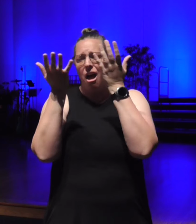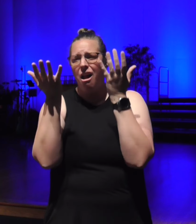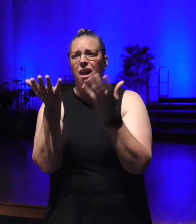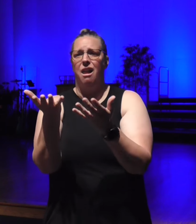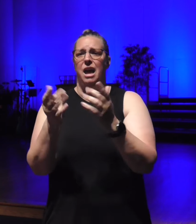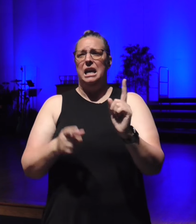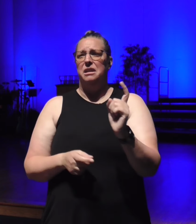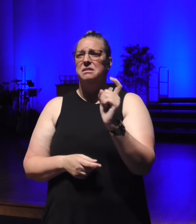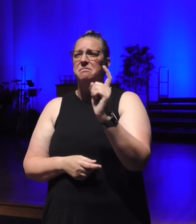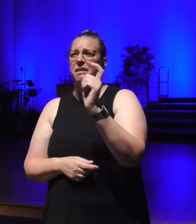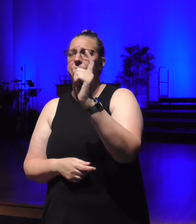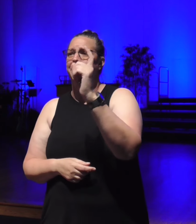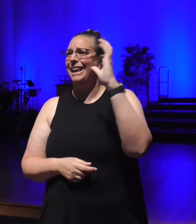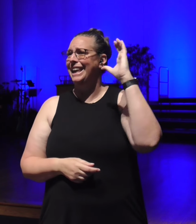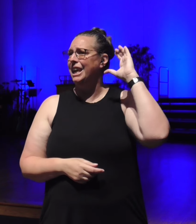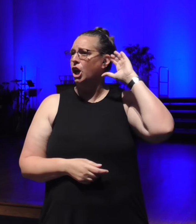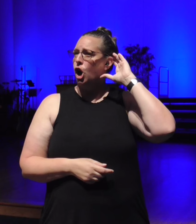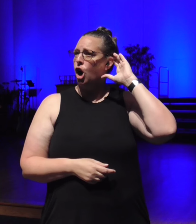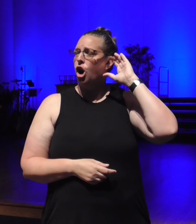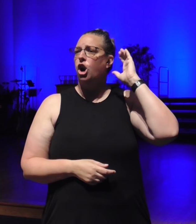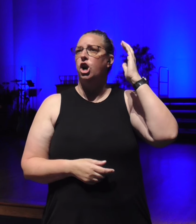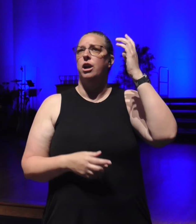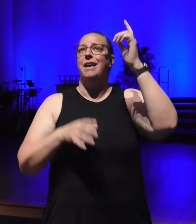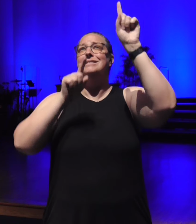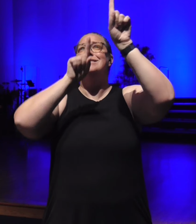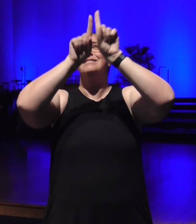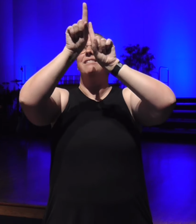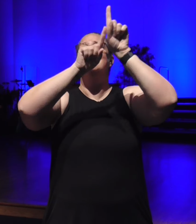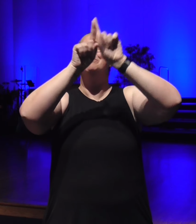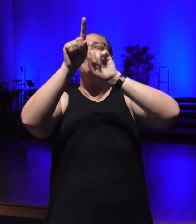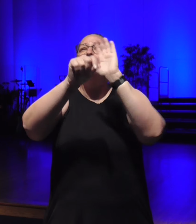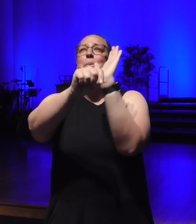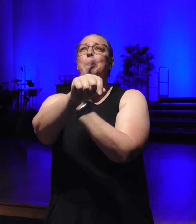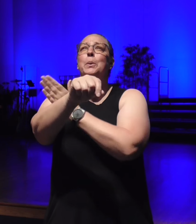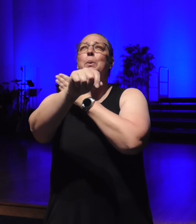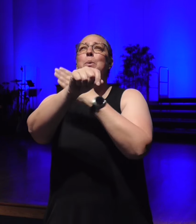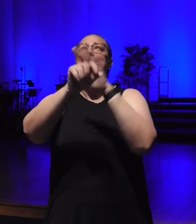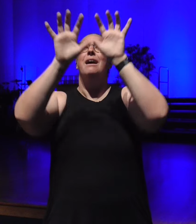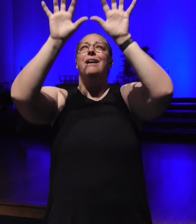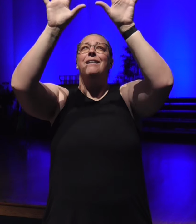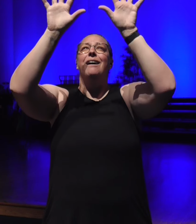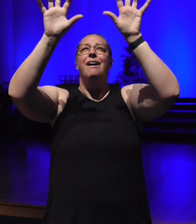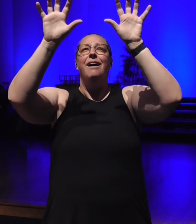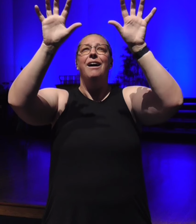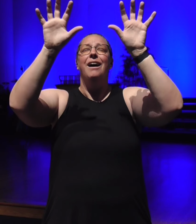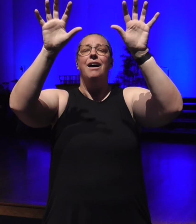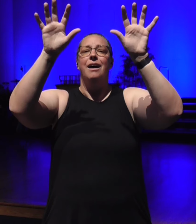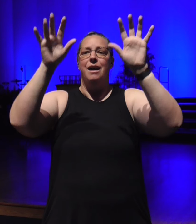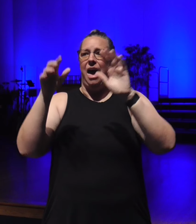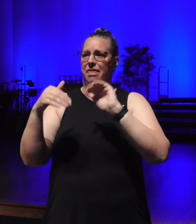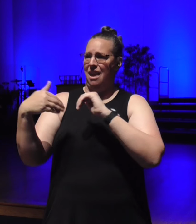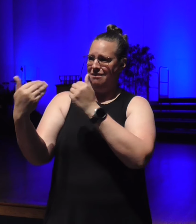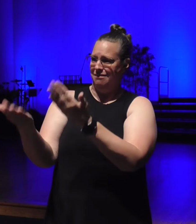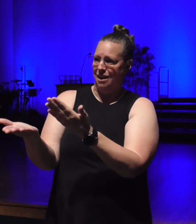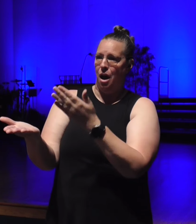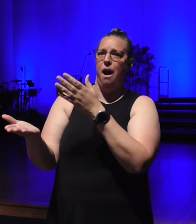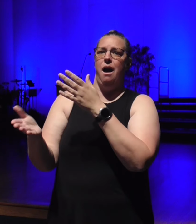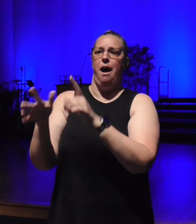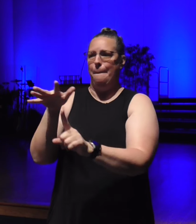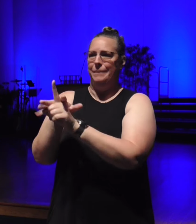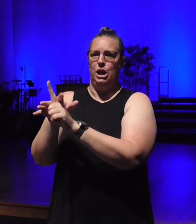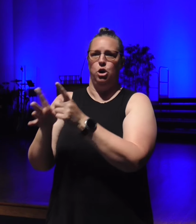that hill, he began to hear a celestial music. And a radiant woman appeared to him. She spoke